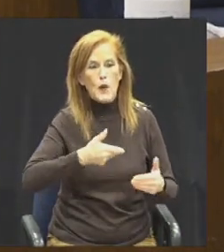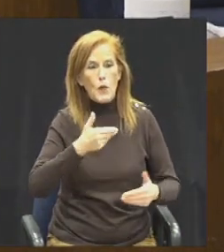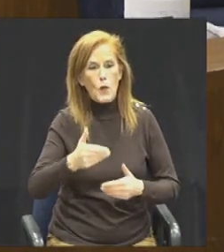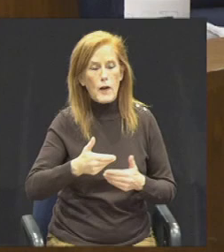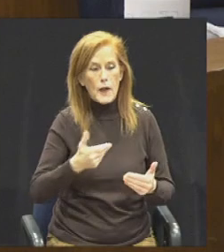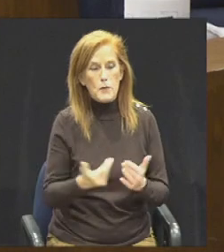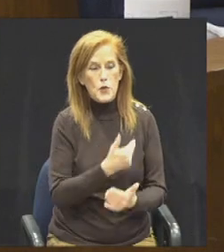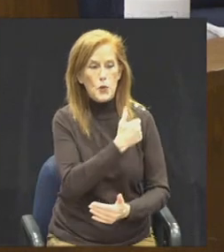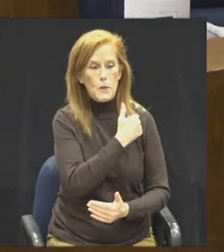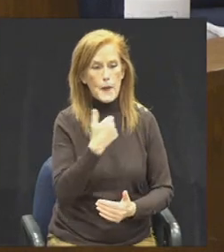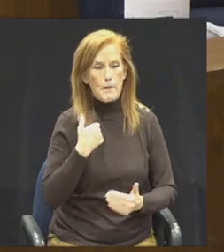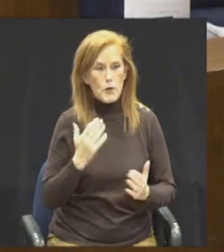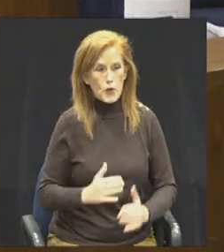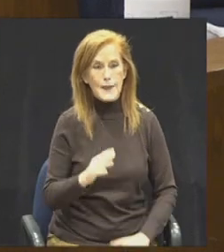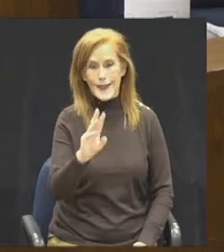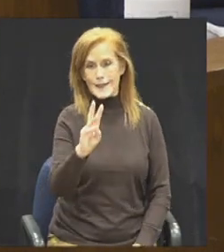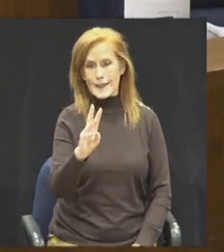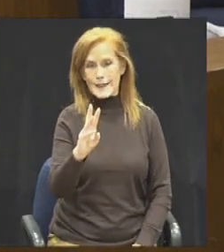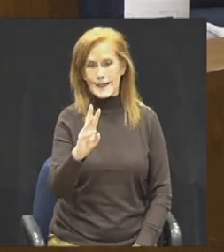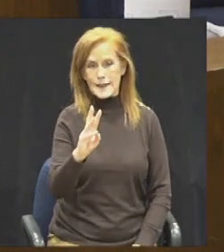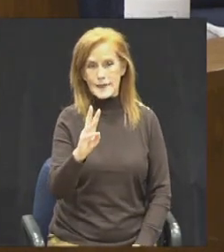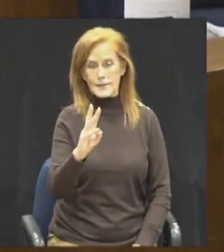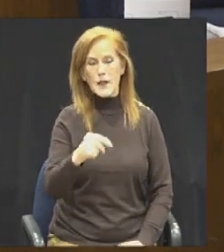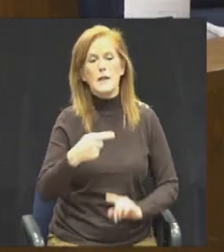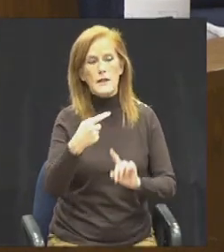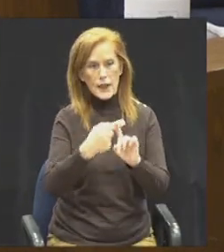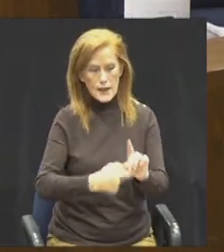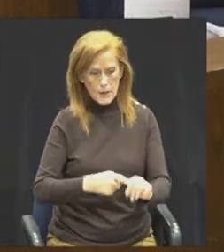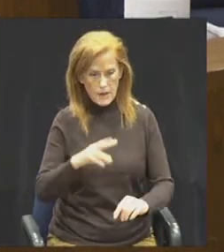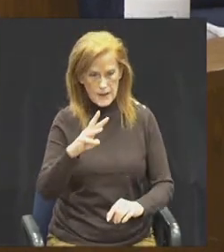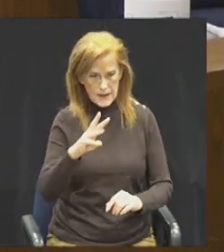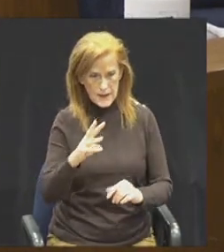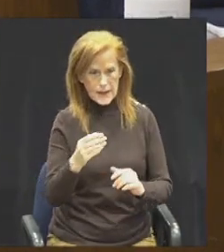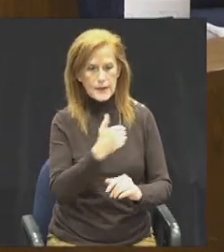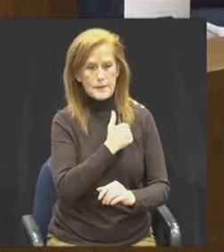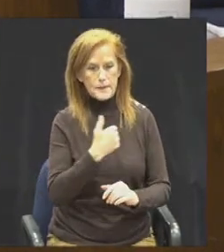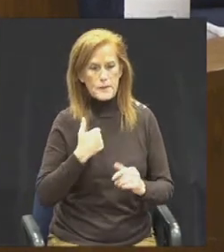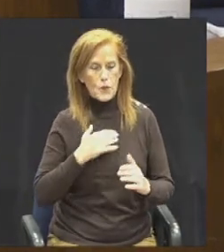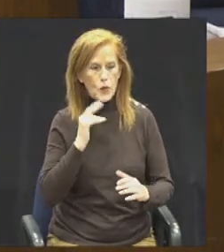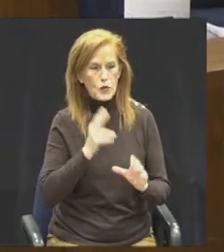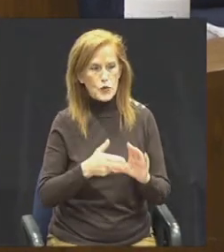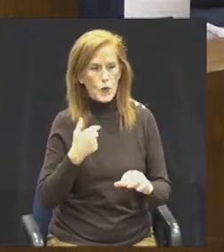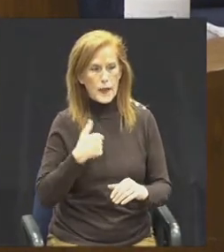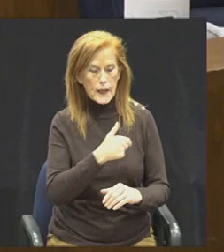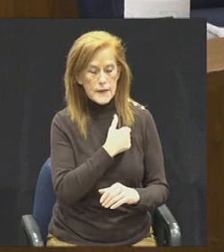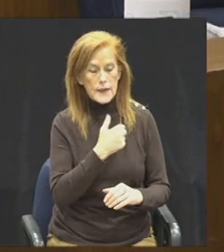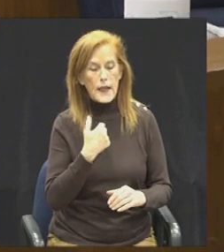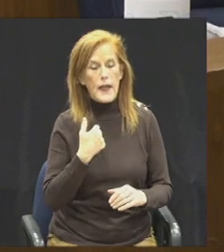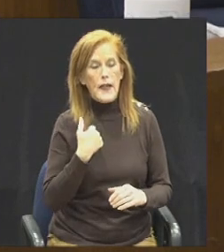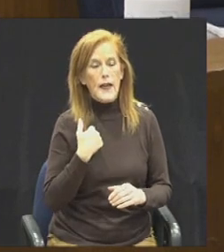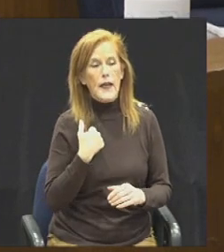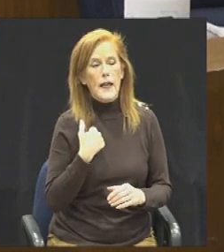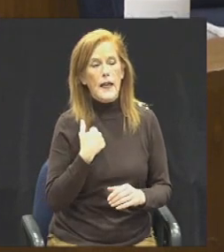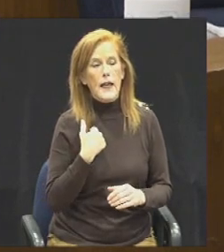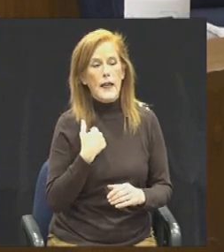6 new members next month to join us in our planning and